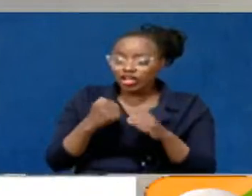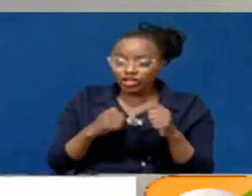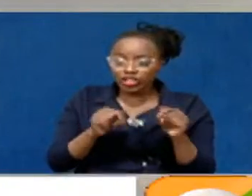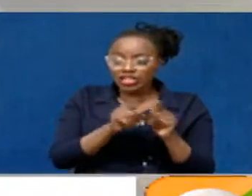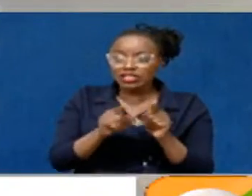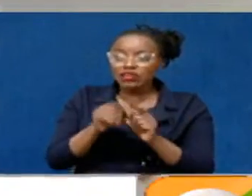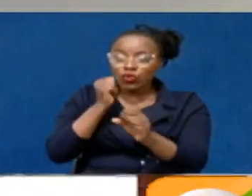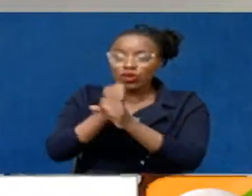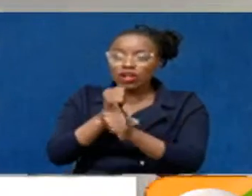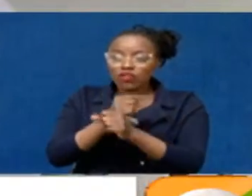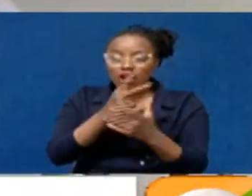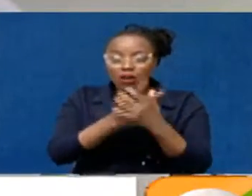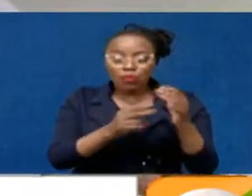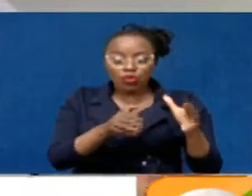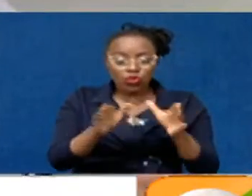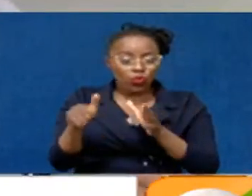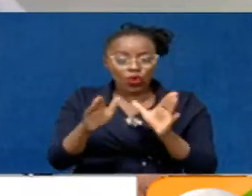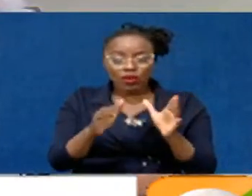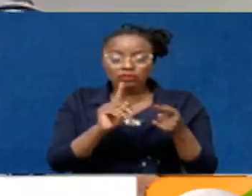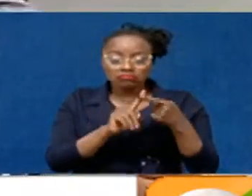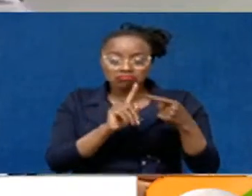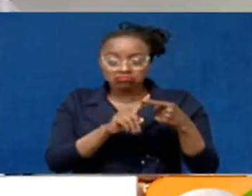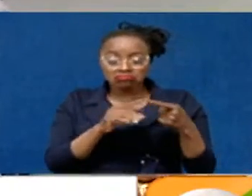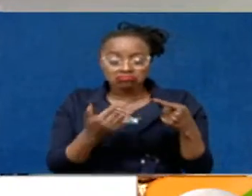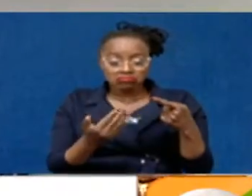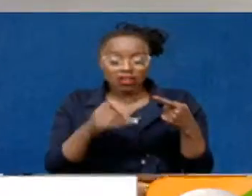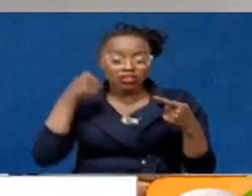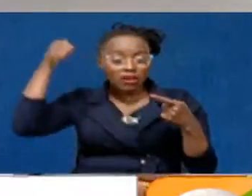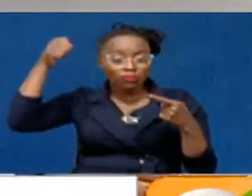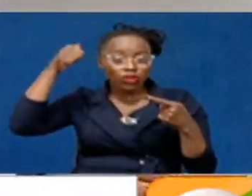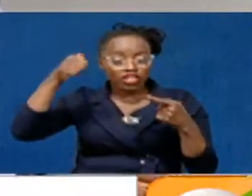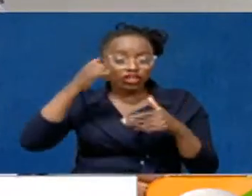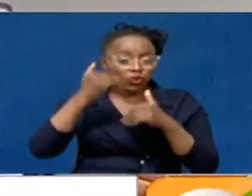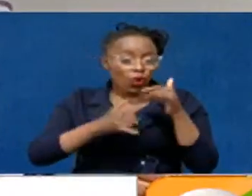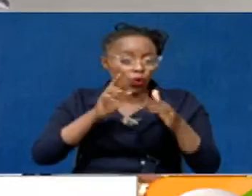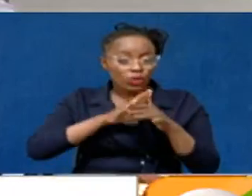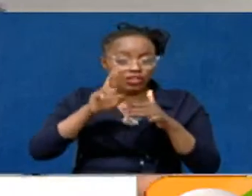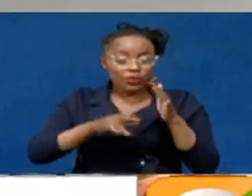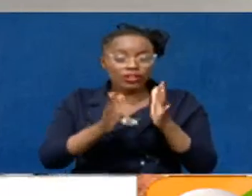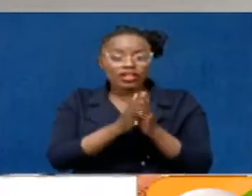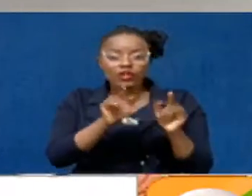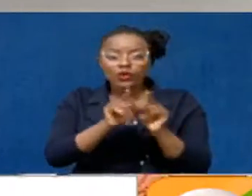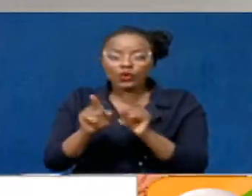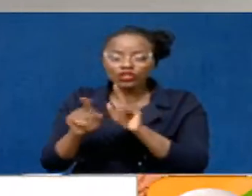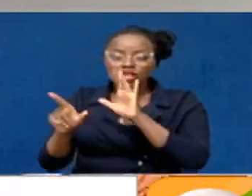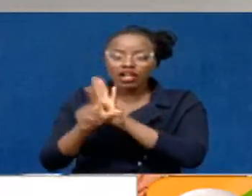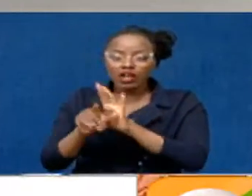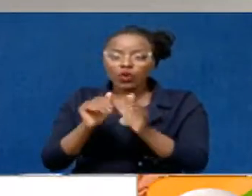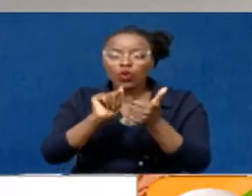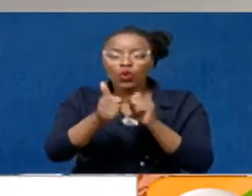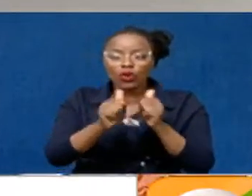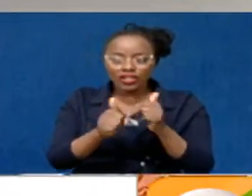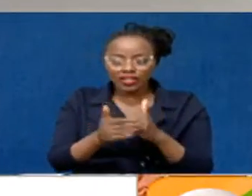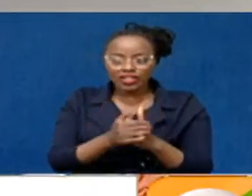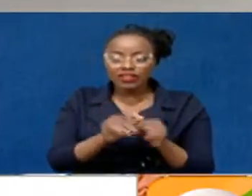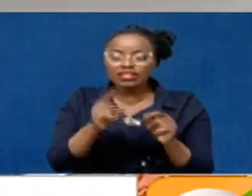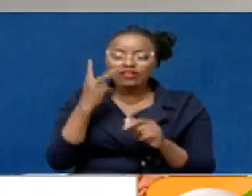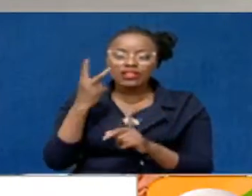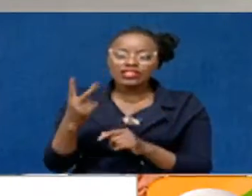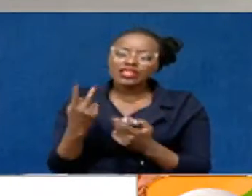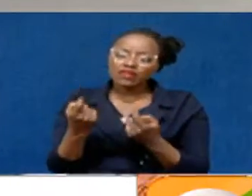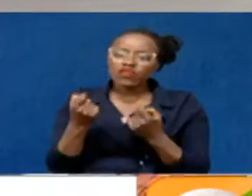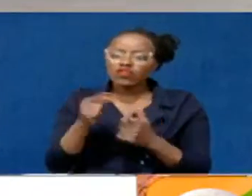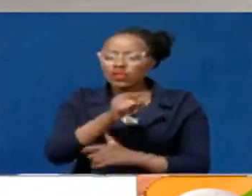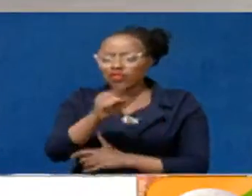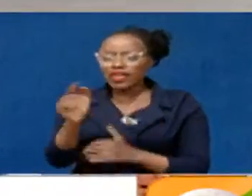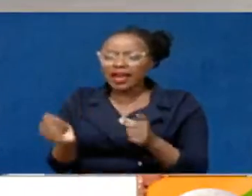and it would work both ways. One, the political consequences, and also a legal contest. You would see quite a number